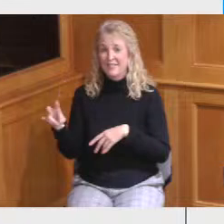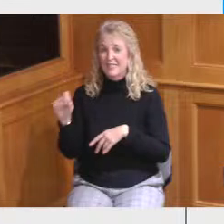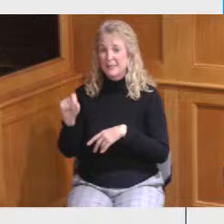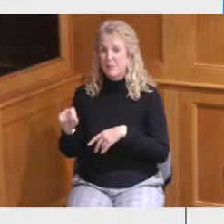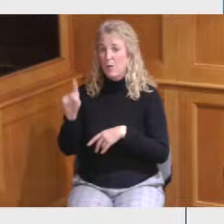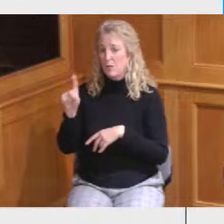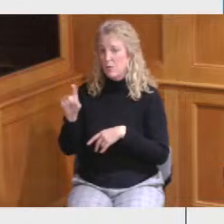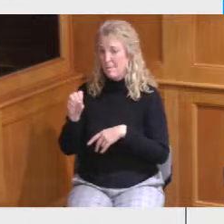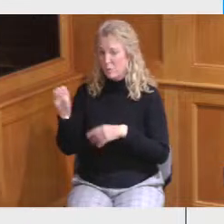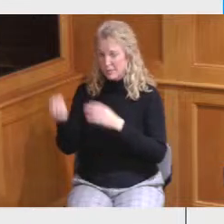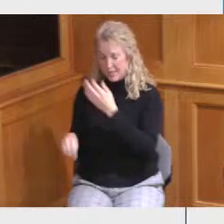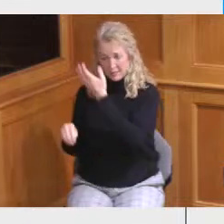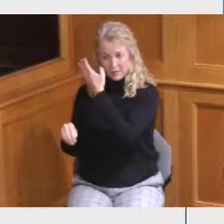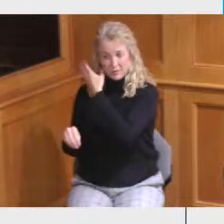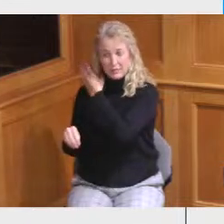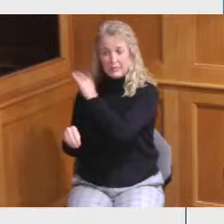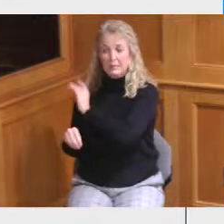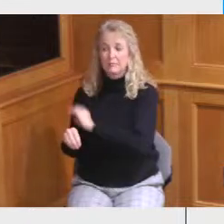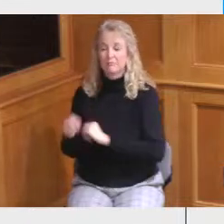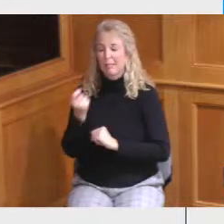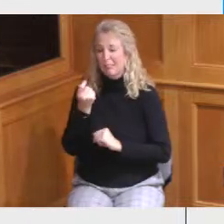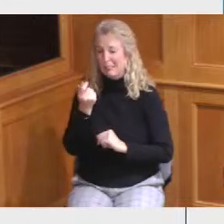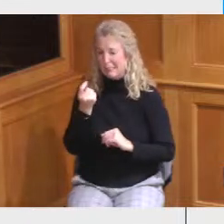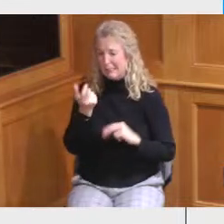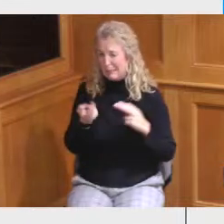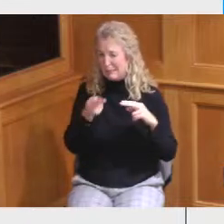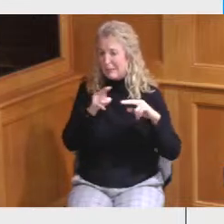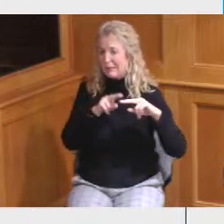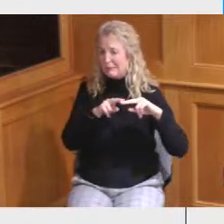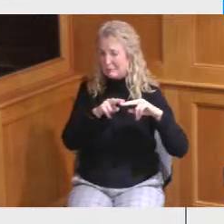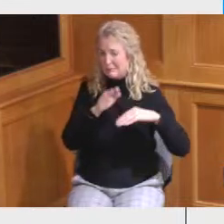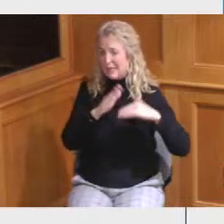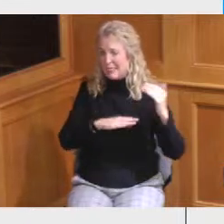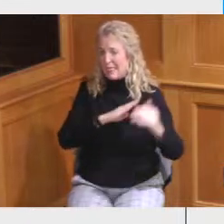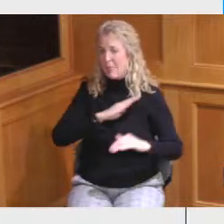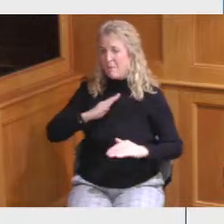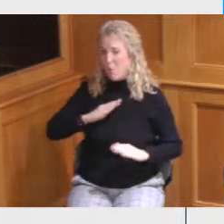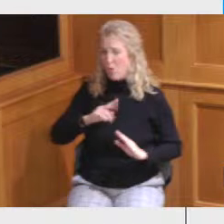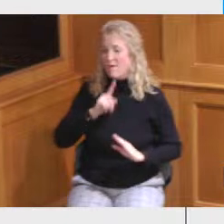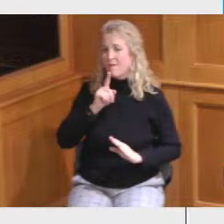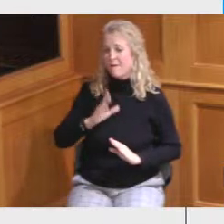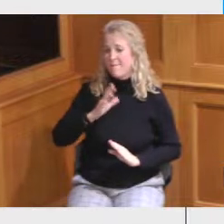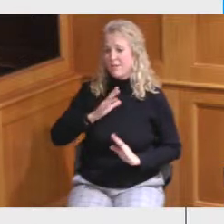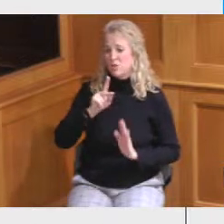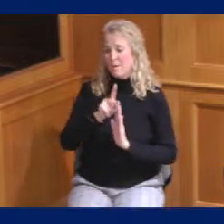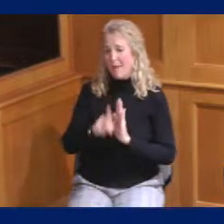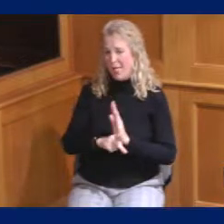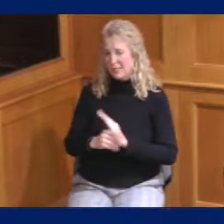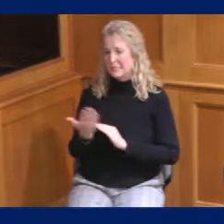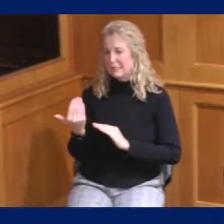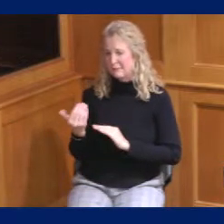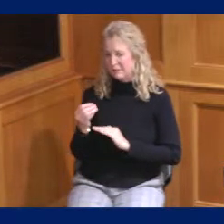17.1%. This is slightly higher than the board policy of 15%.